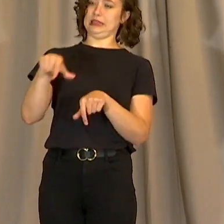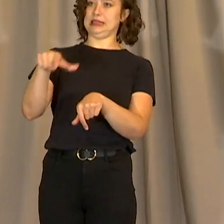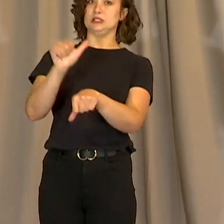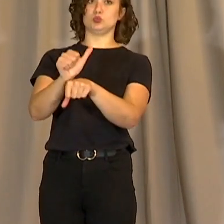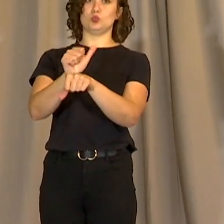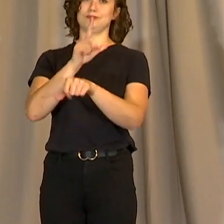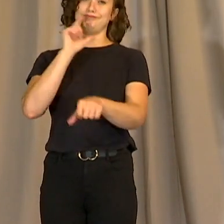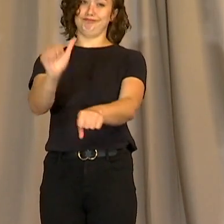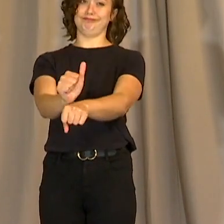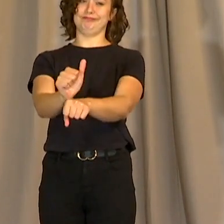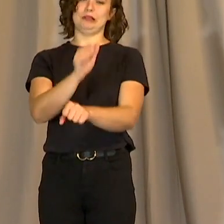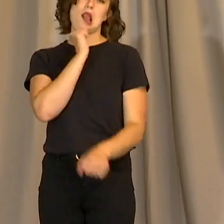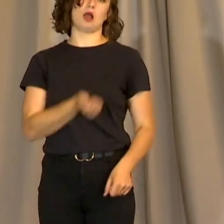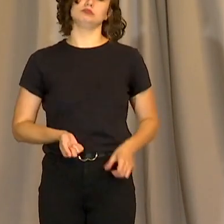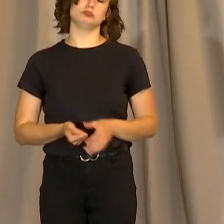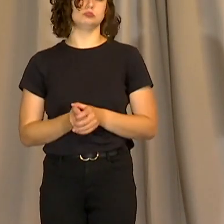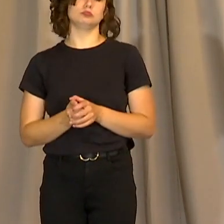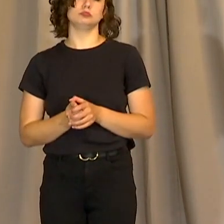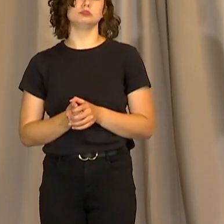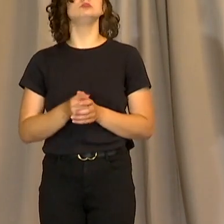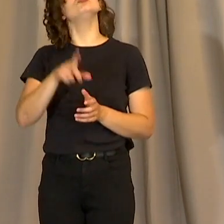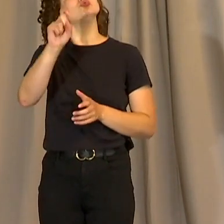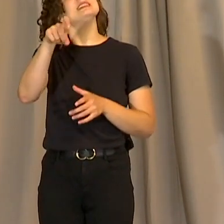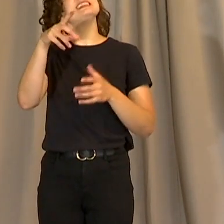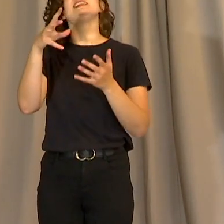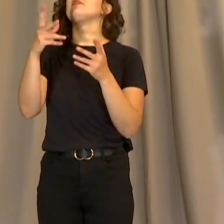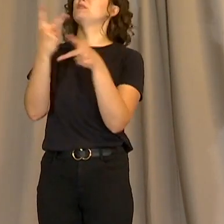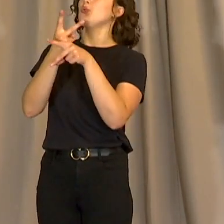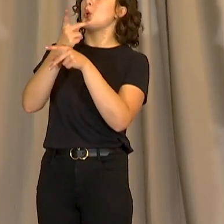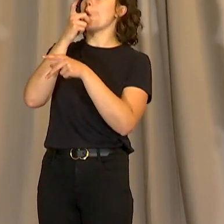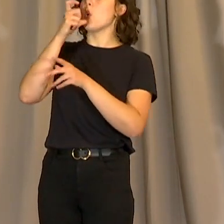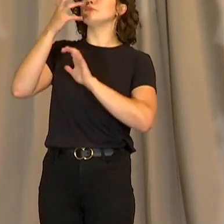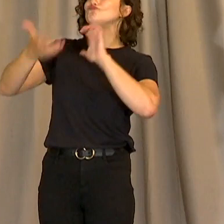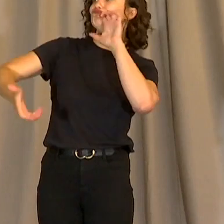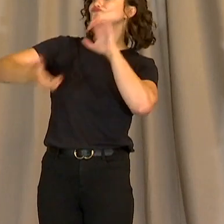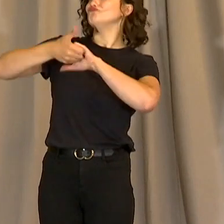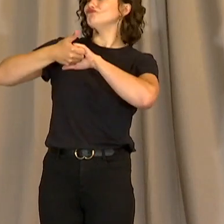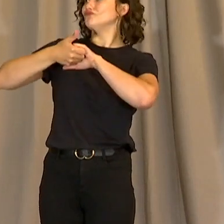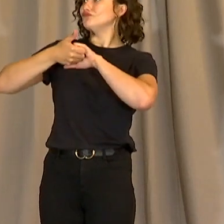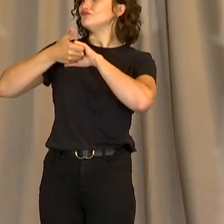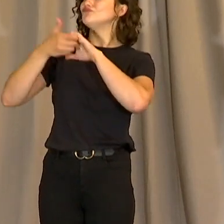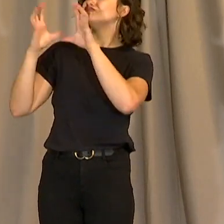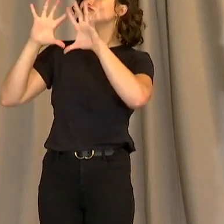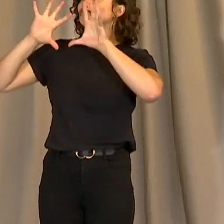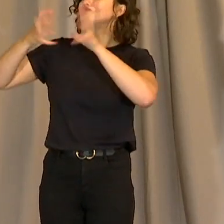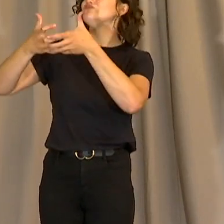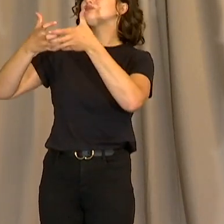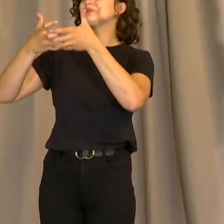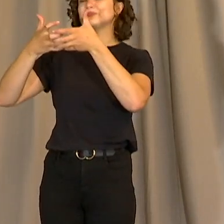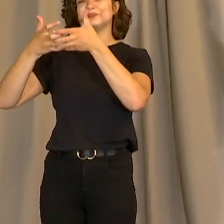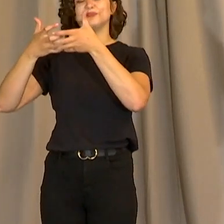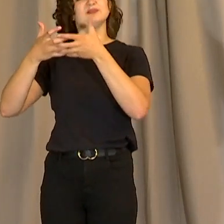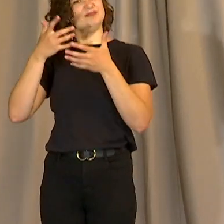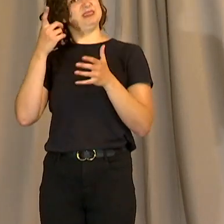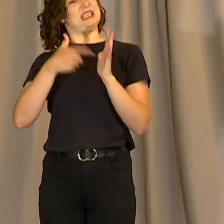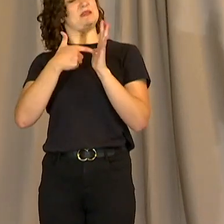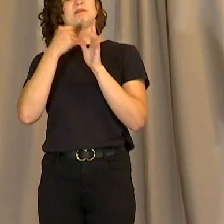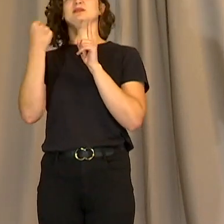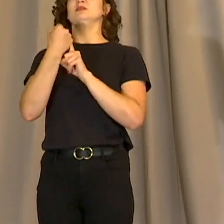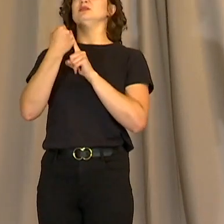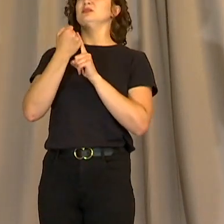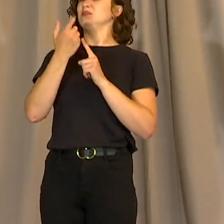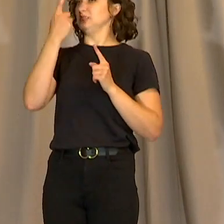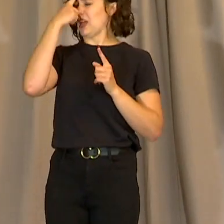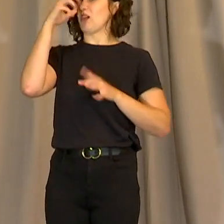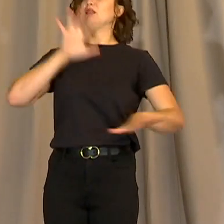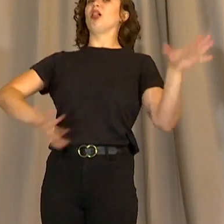to find out who your tribe is so you can get with them. Because there's going to be times when you're like, what the? I shouldn't have ever. Why did I? And you